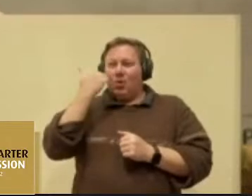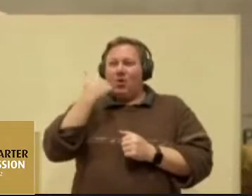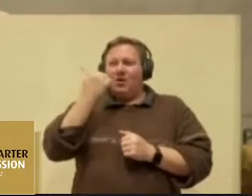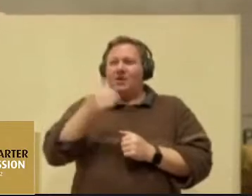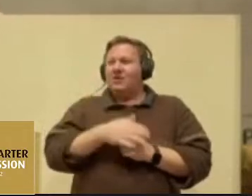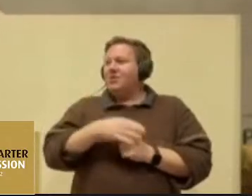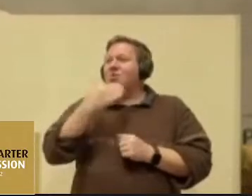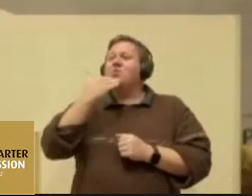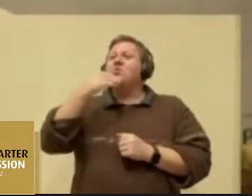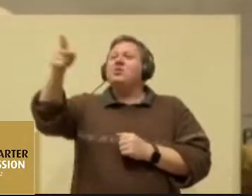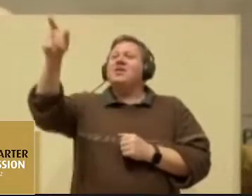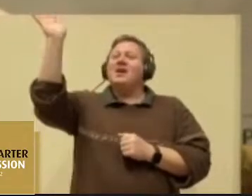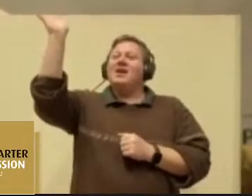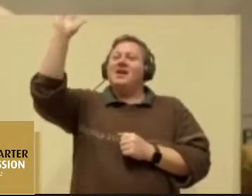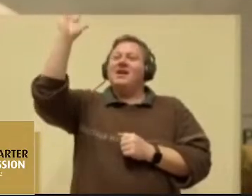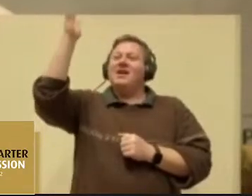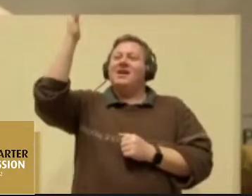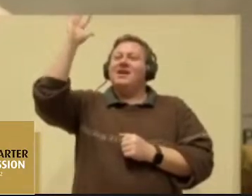who is there